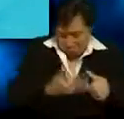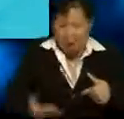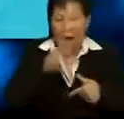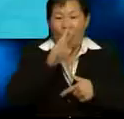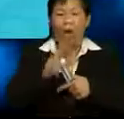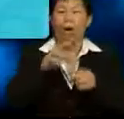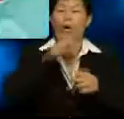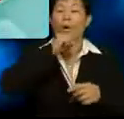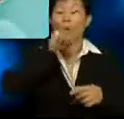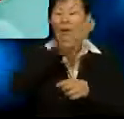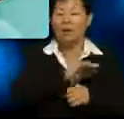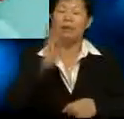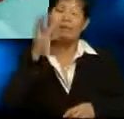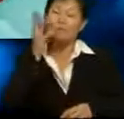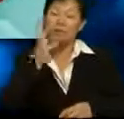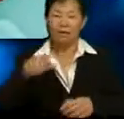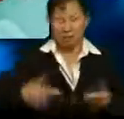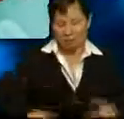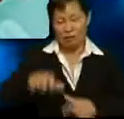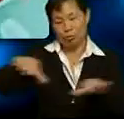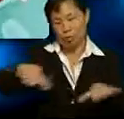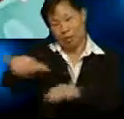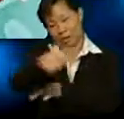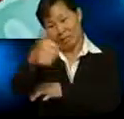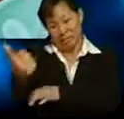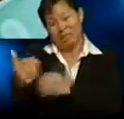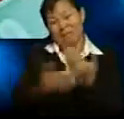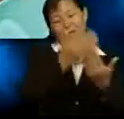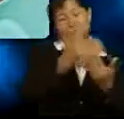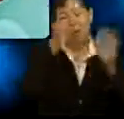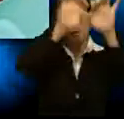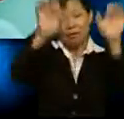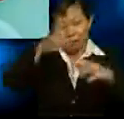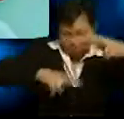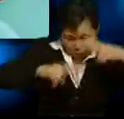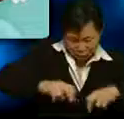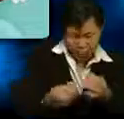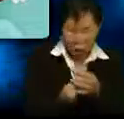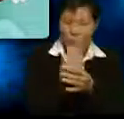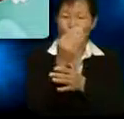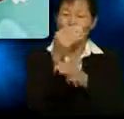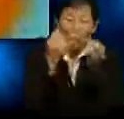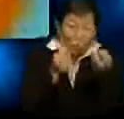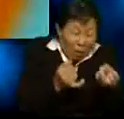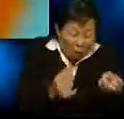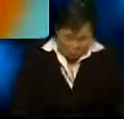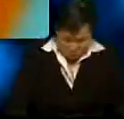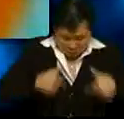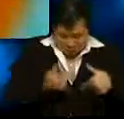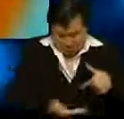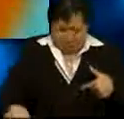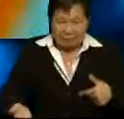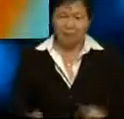rice. Let's do another simple experiment to investigate the growth of microorganisms.